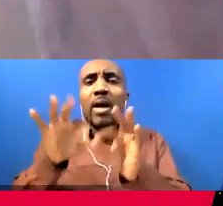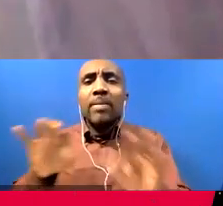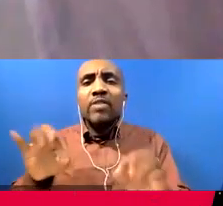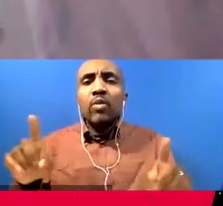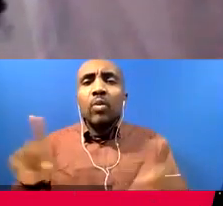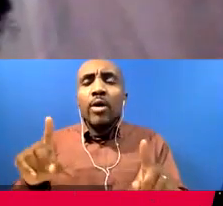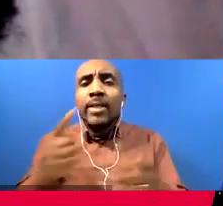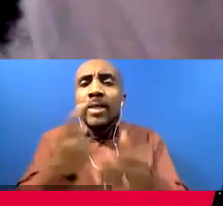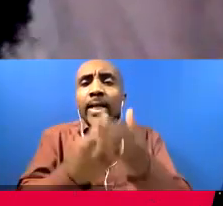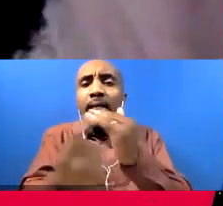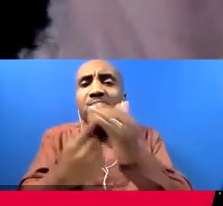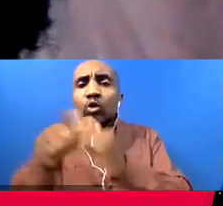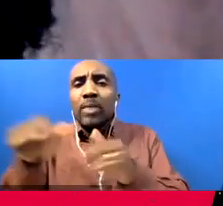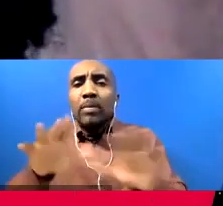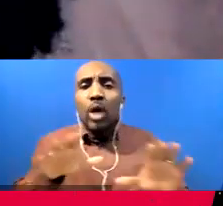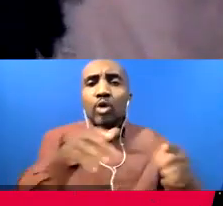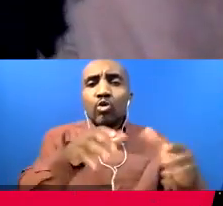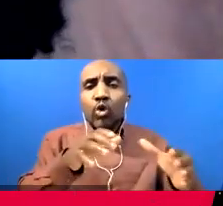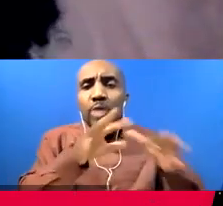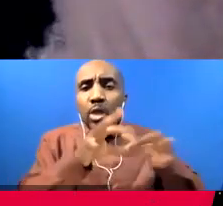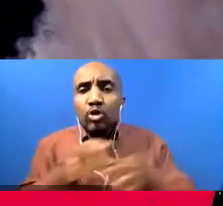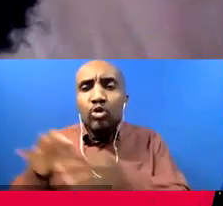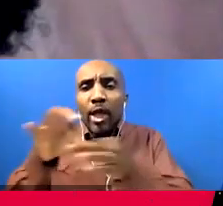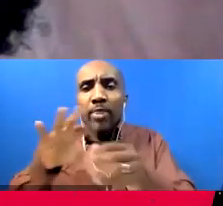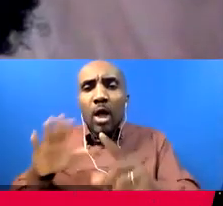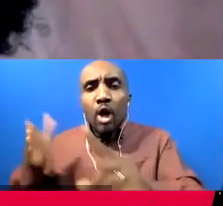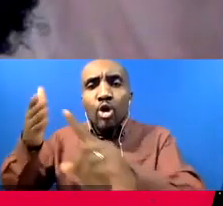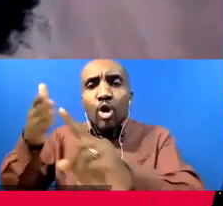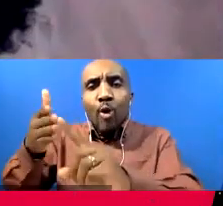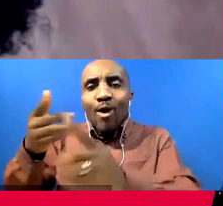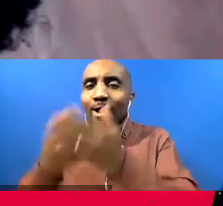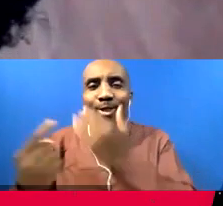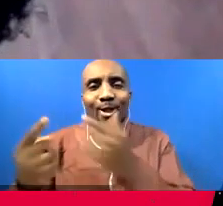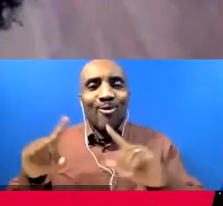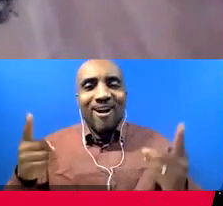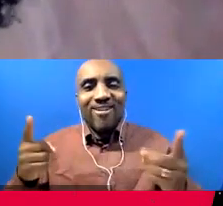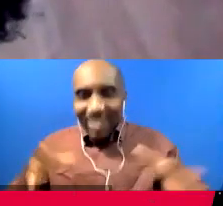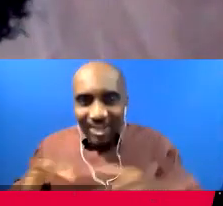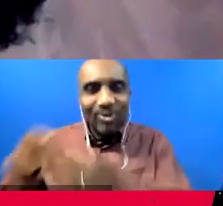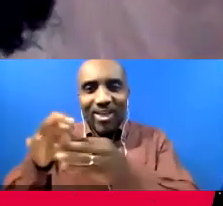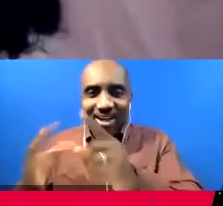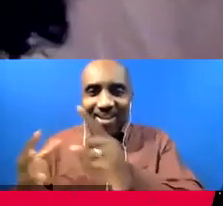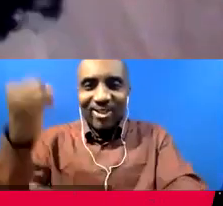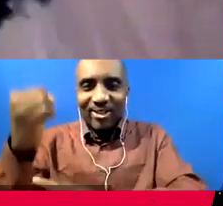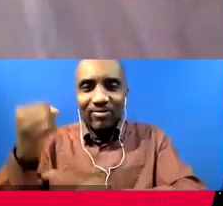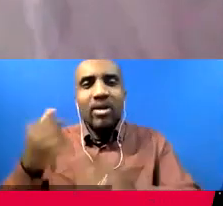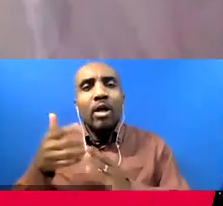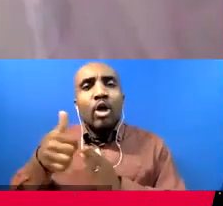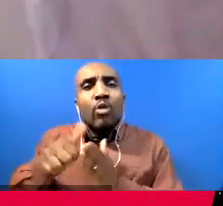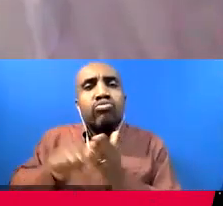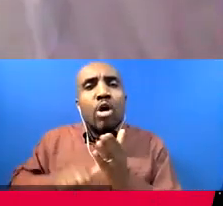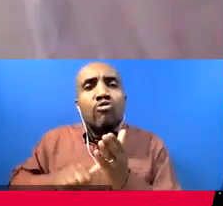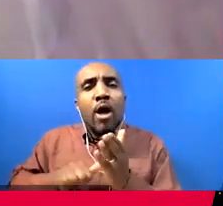peace and peaceful relationships as those in which individuals or groups are enabled to achieve together goals which they could not have reached separately.